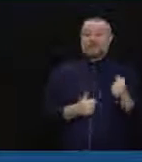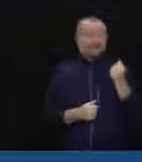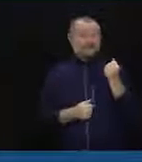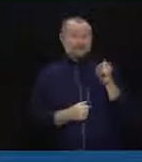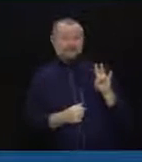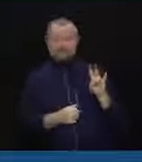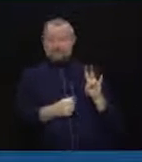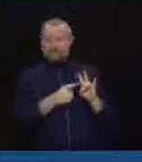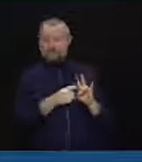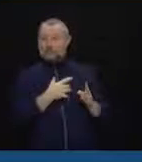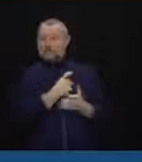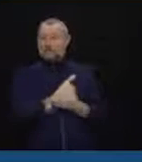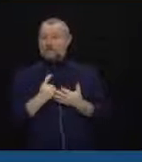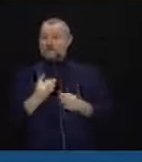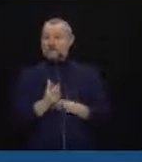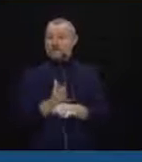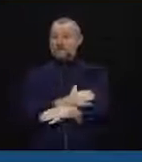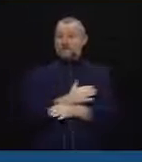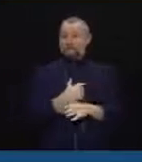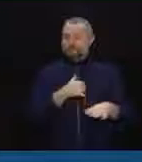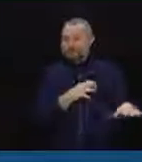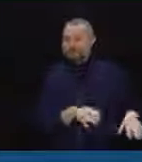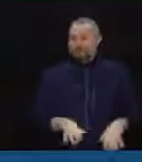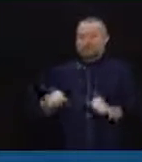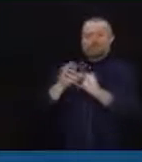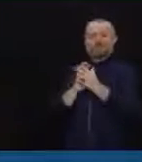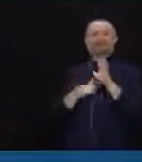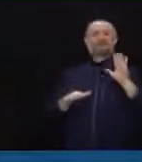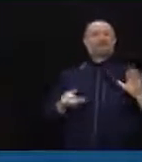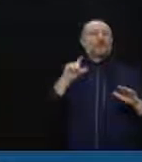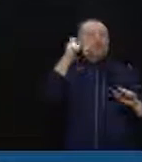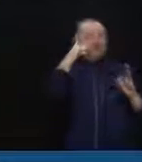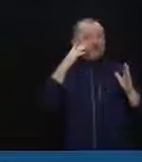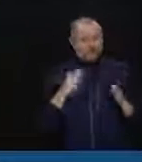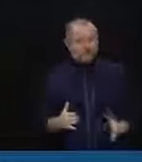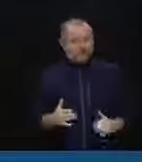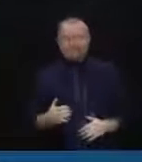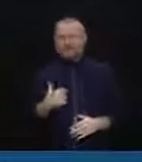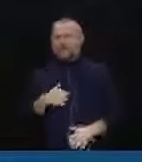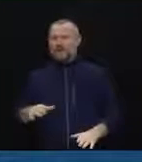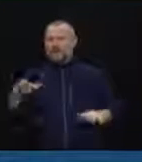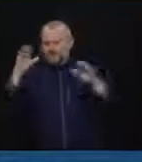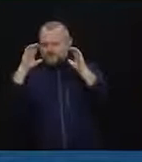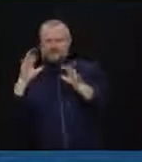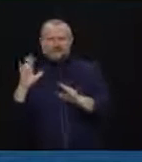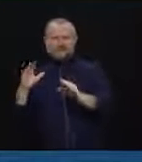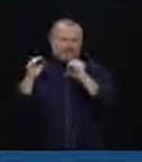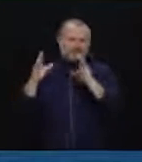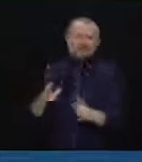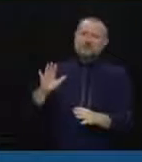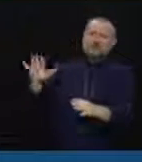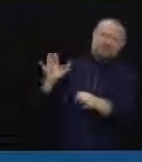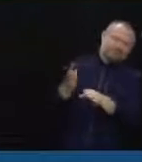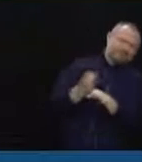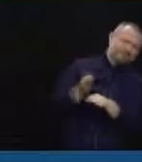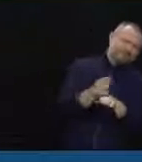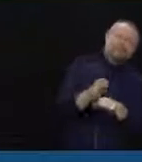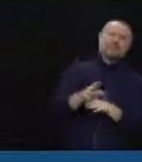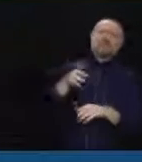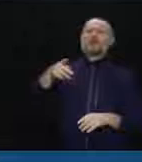hear from the education field. I spoke to the PTAs, school superintendents,